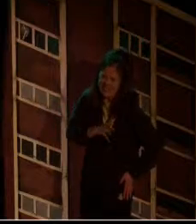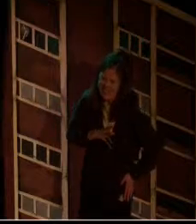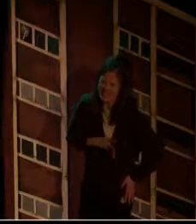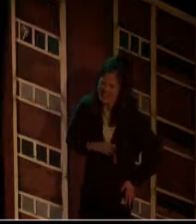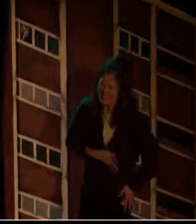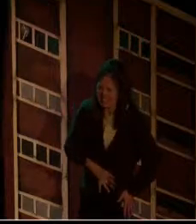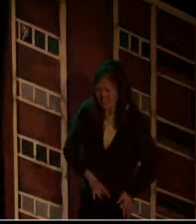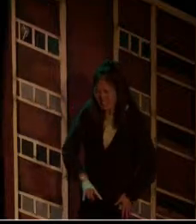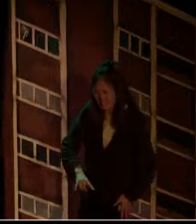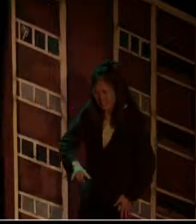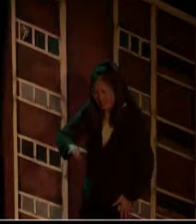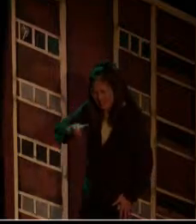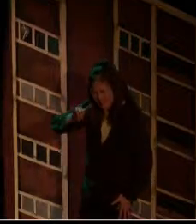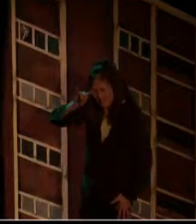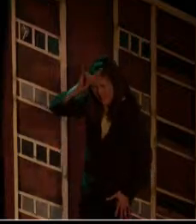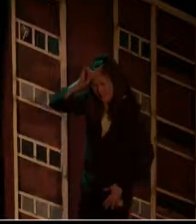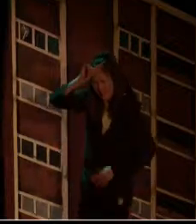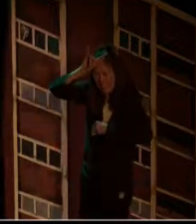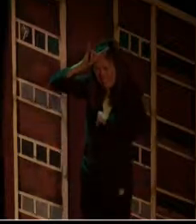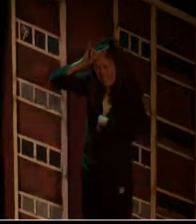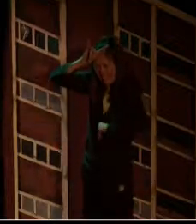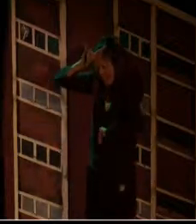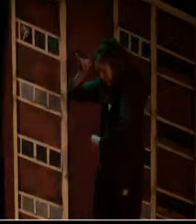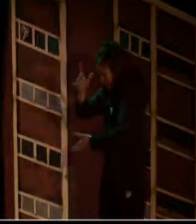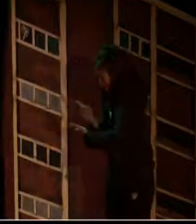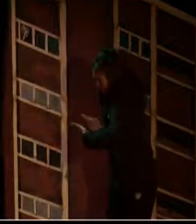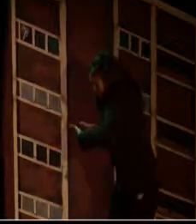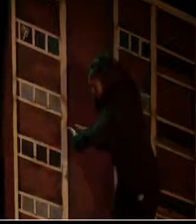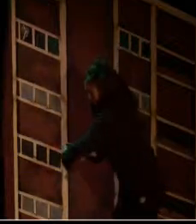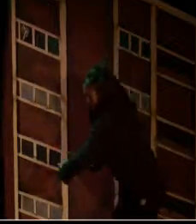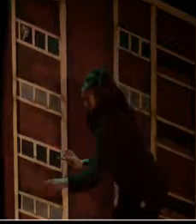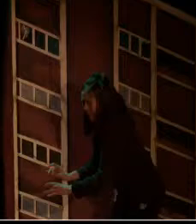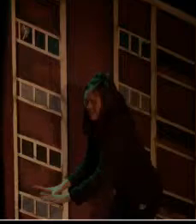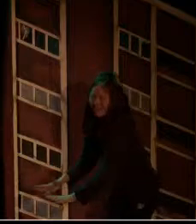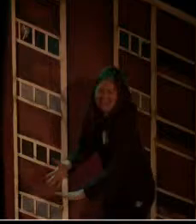by oath enjoined to this.